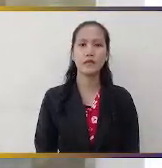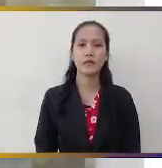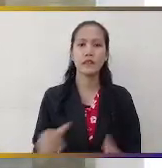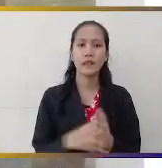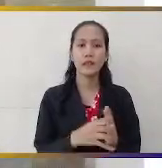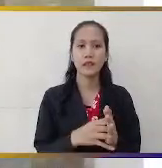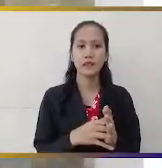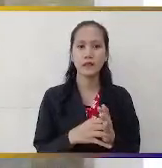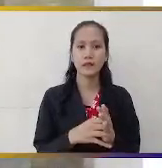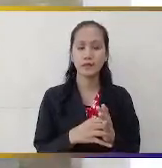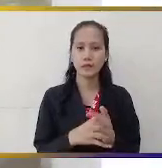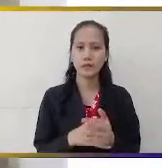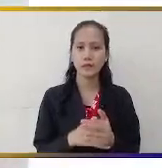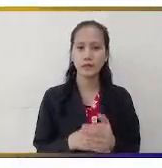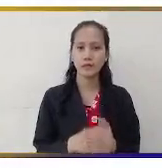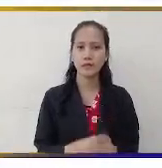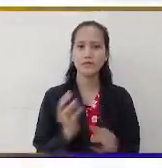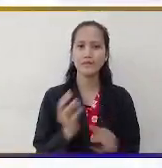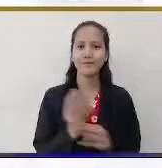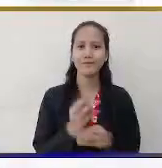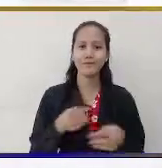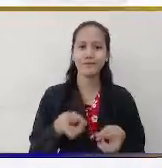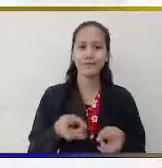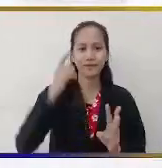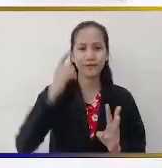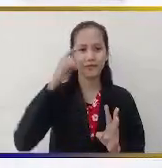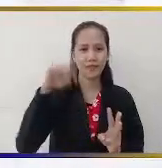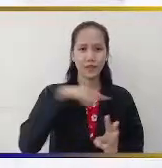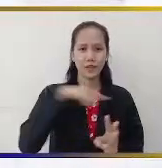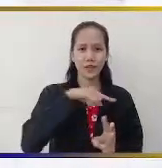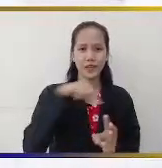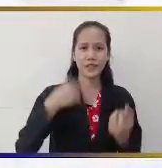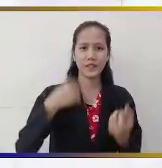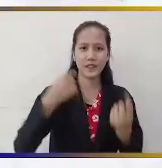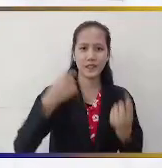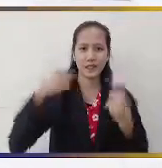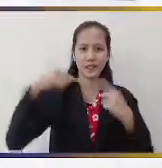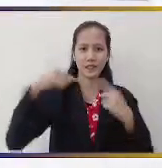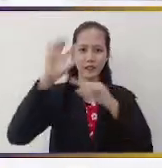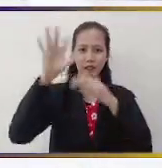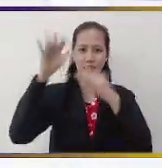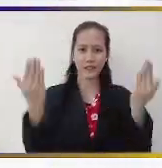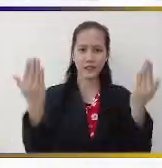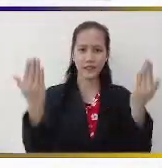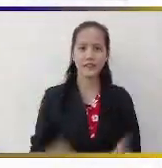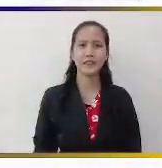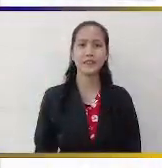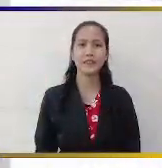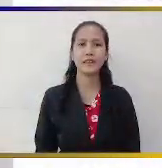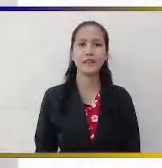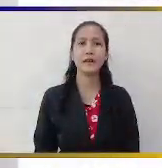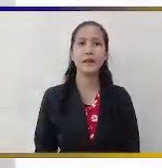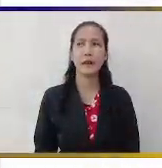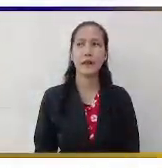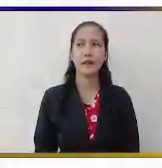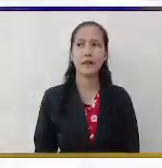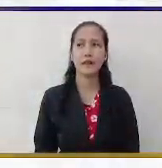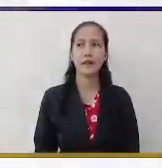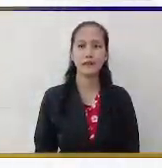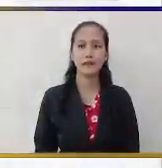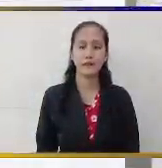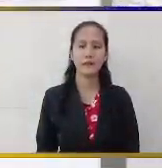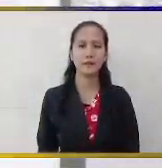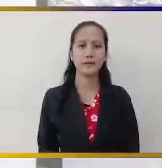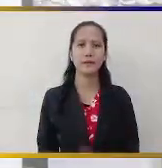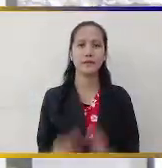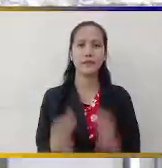us, and we're saved. Amen. Are you saved? Okay. So you're past this first point. Now you're